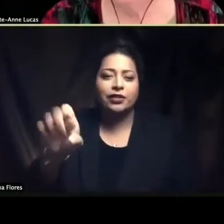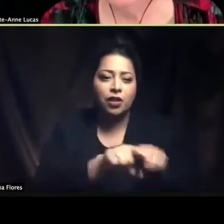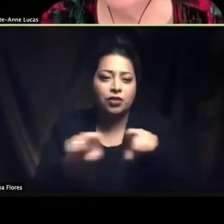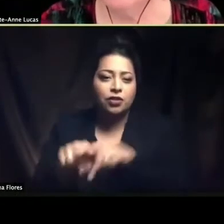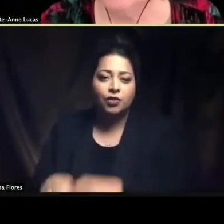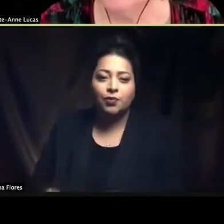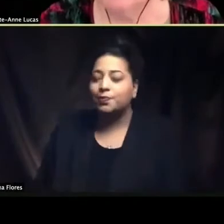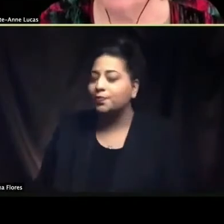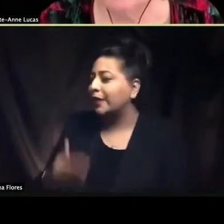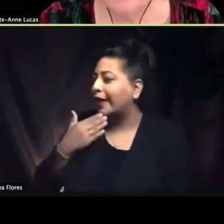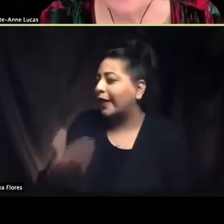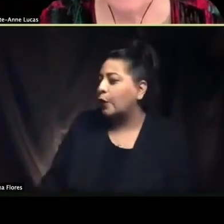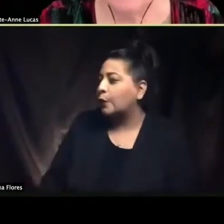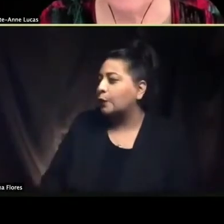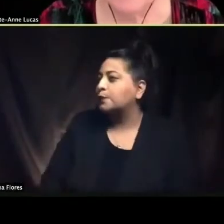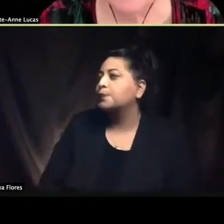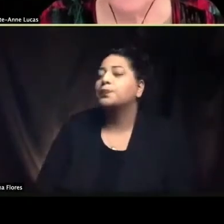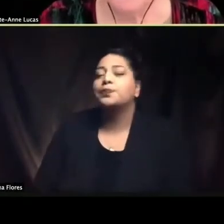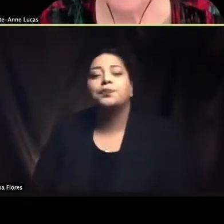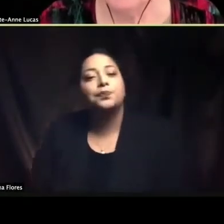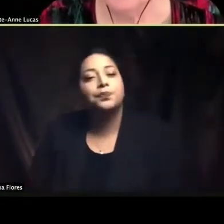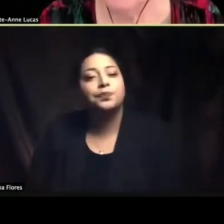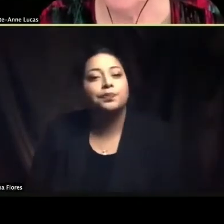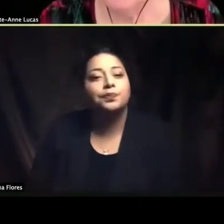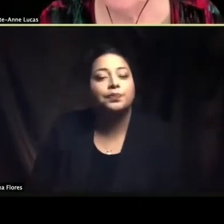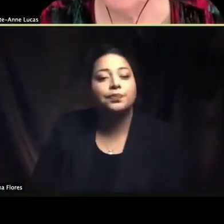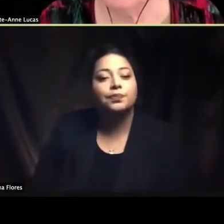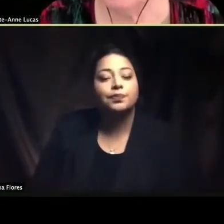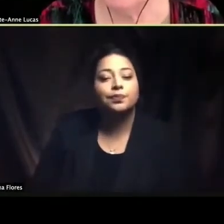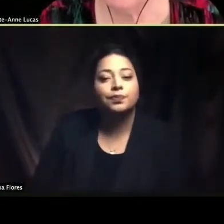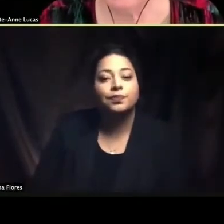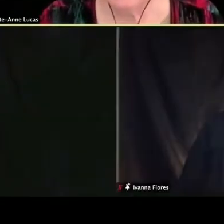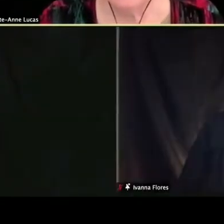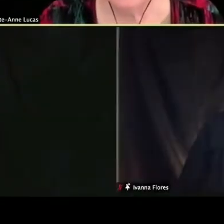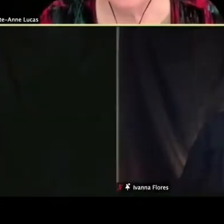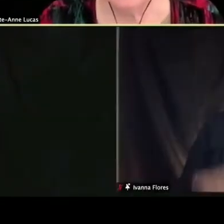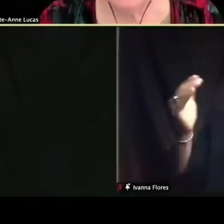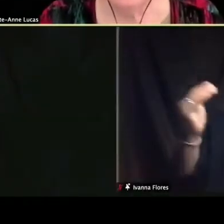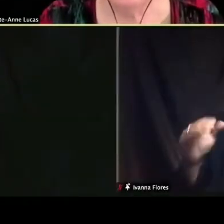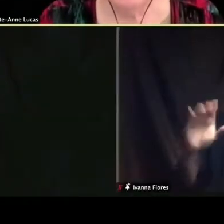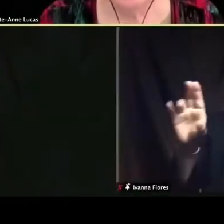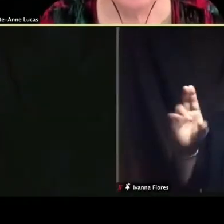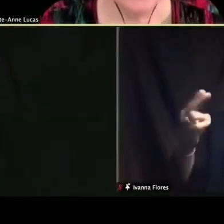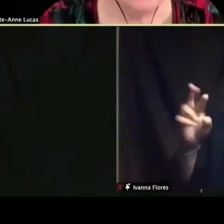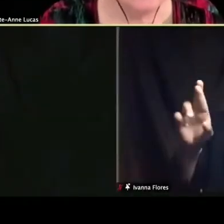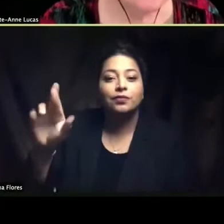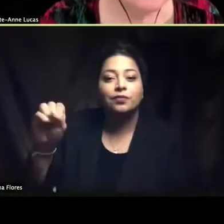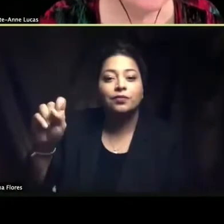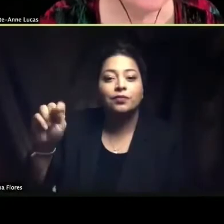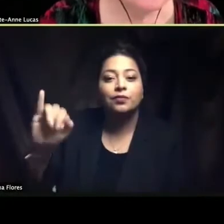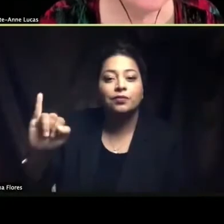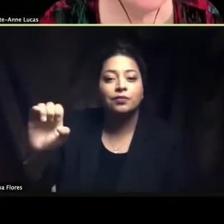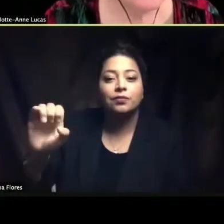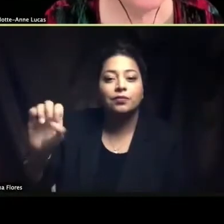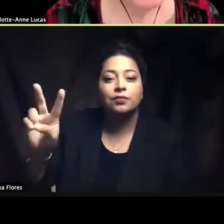Thank you. Try to be timely. Okay. Thank you. Then the next person on this question is Christy Villanueva.